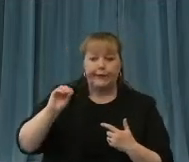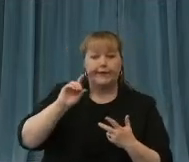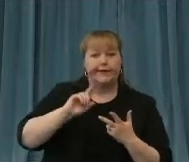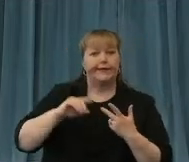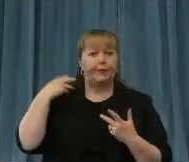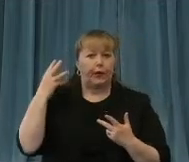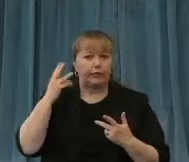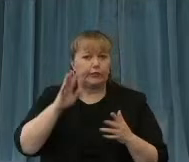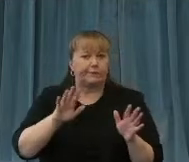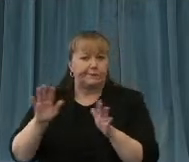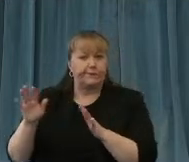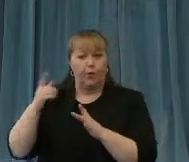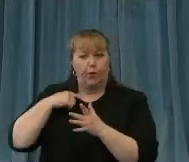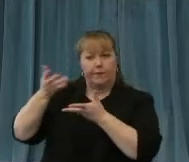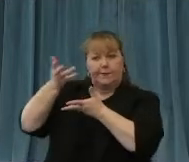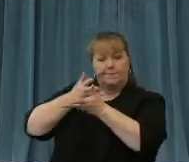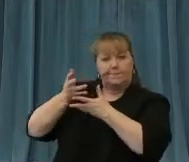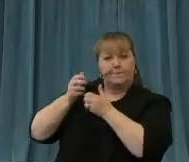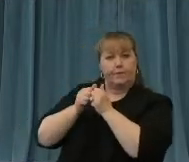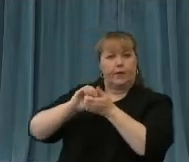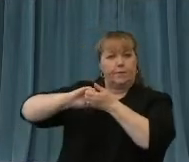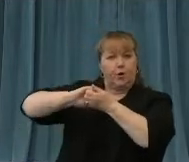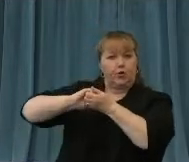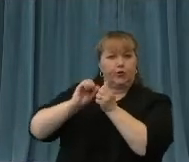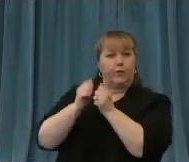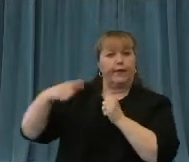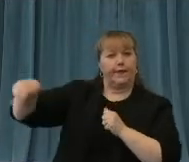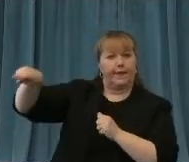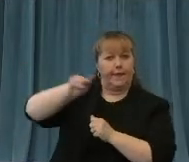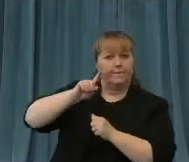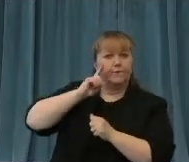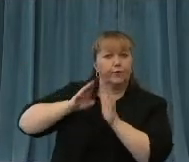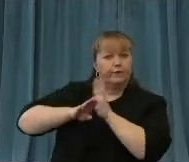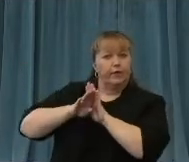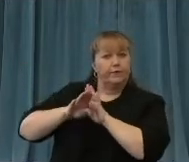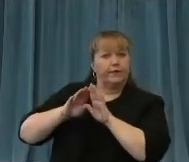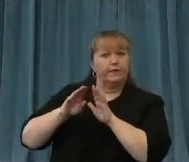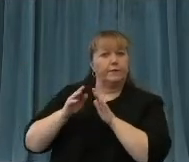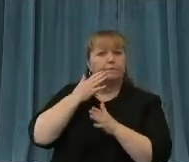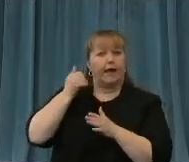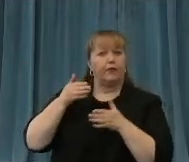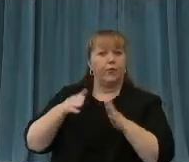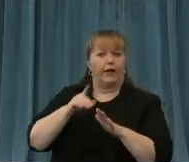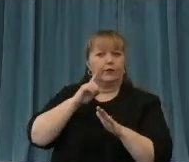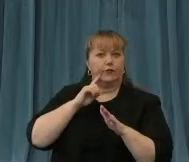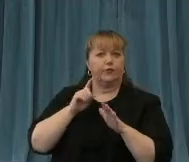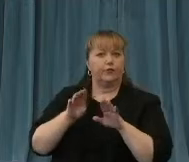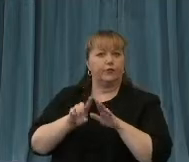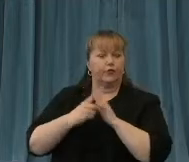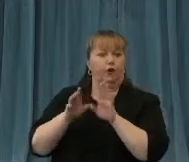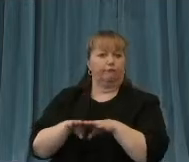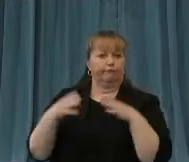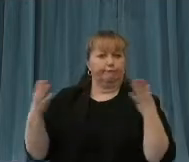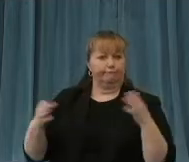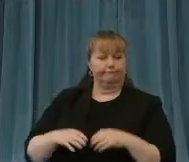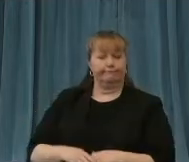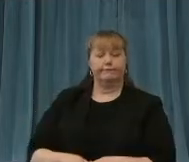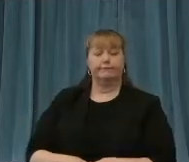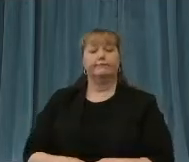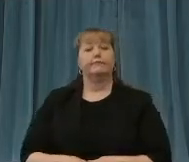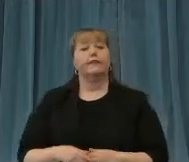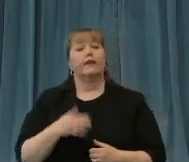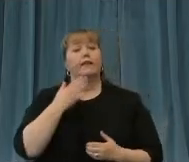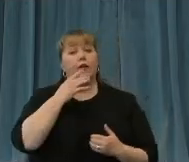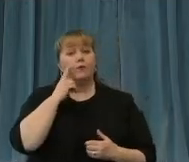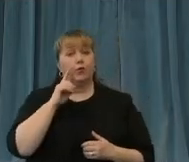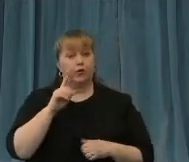and I look forward to strengthening that partnership in the very near future. Thank you for your time, and now we will take some questions